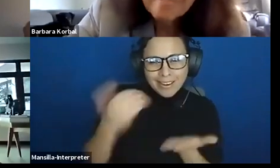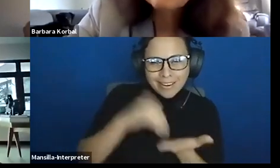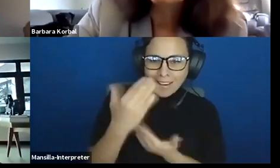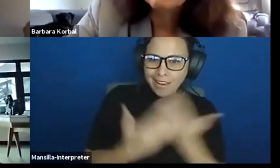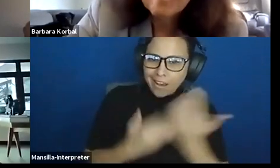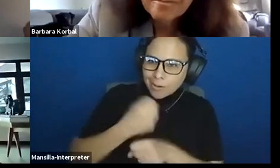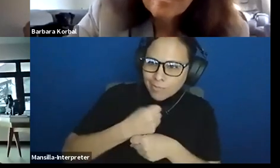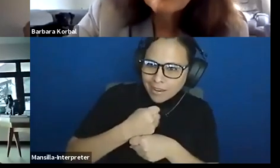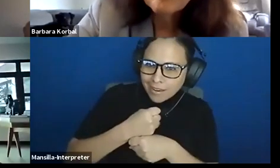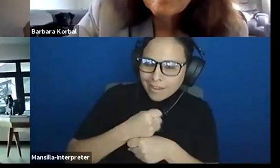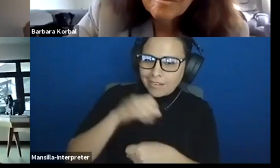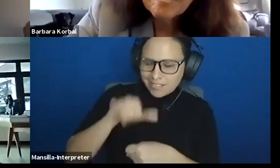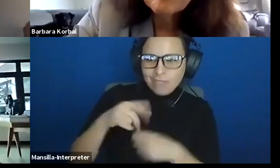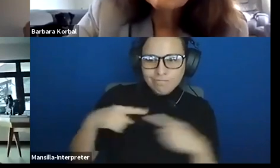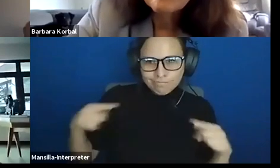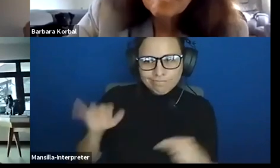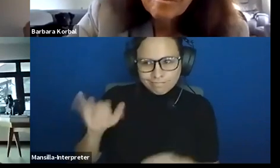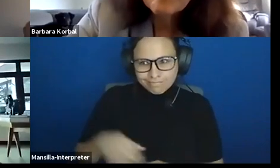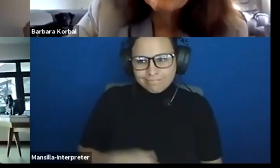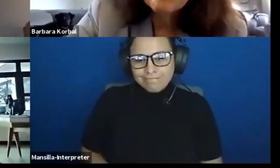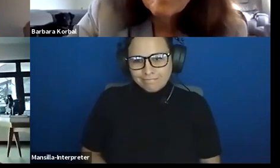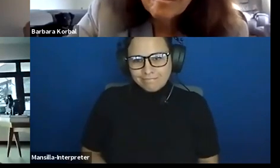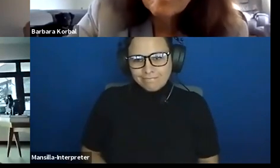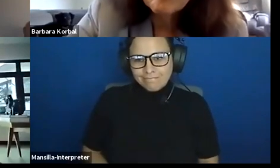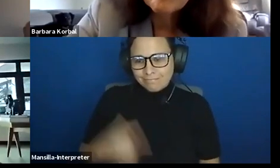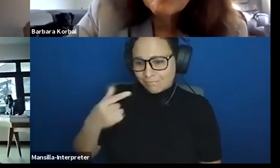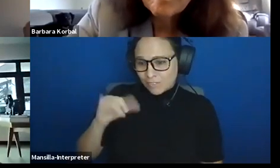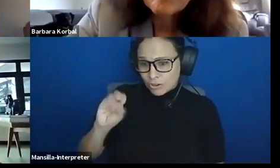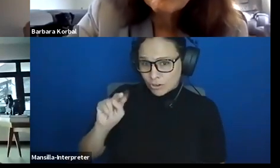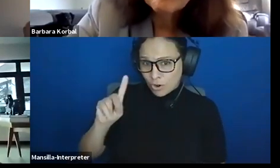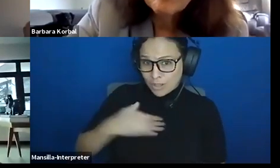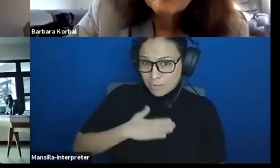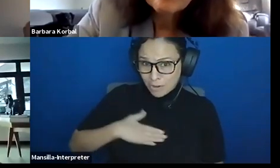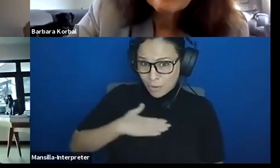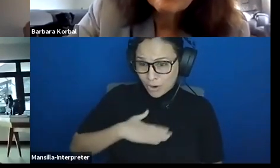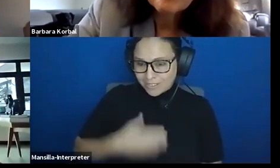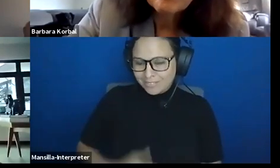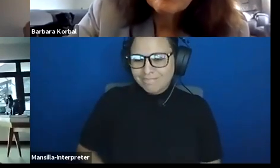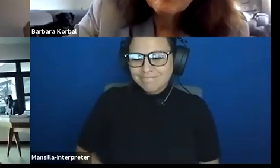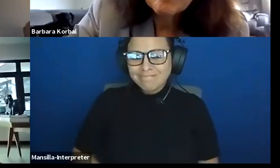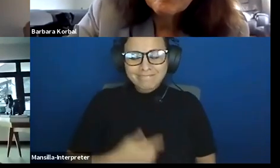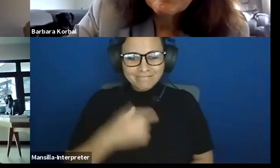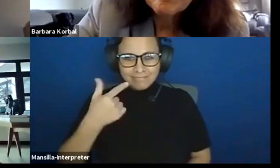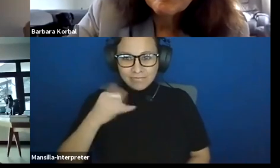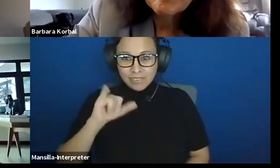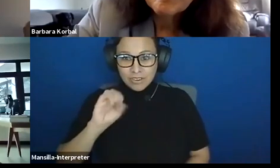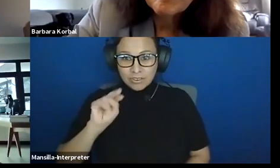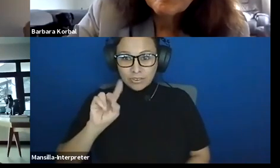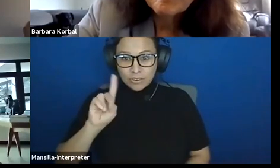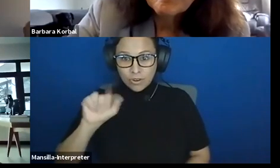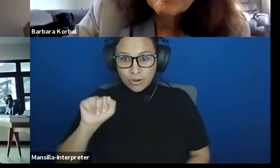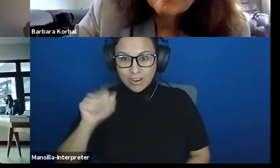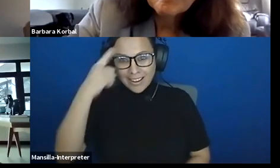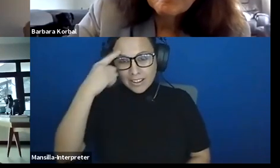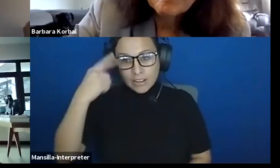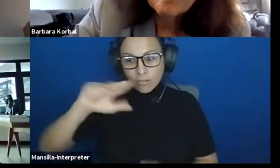handmade, and so forth. Gioconda, por favor. Well, what I wanted to say was that I think for